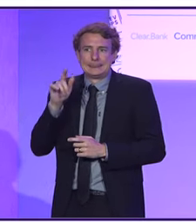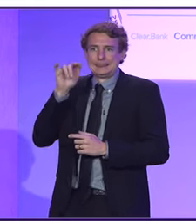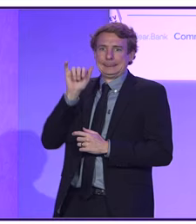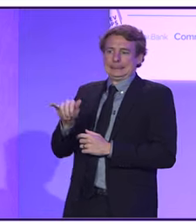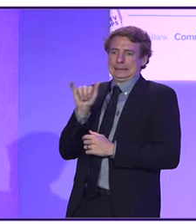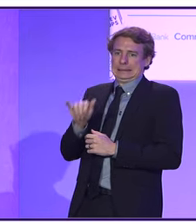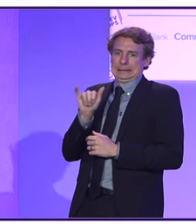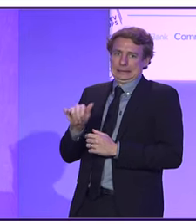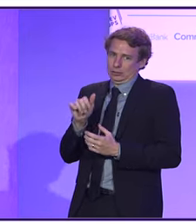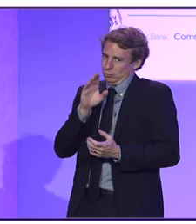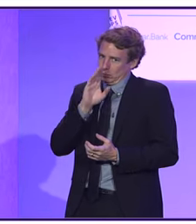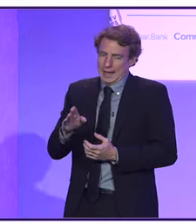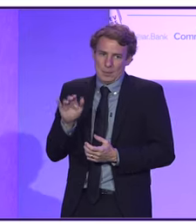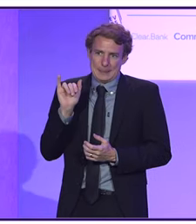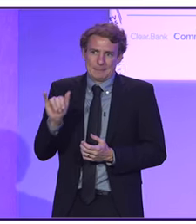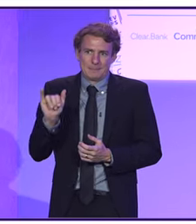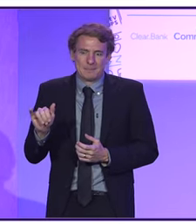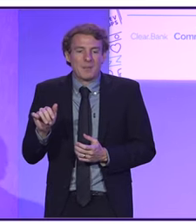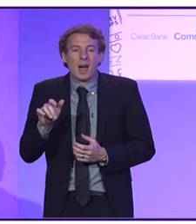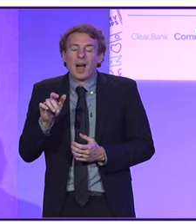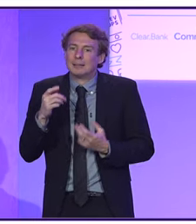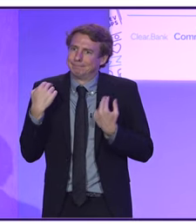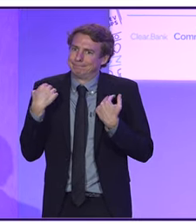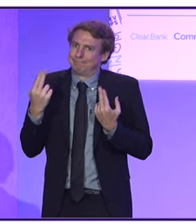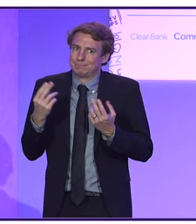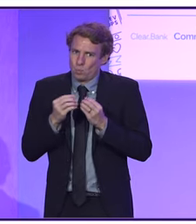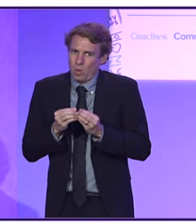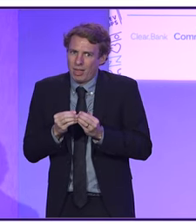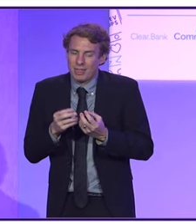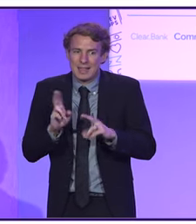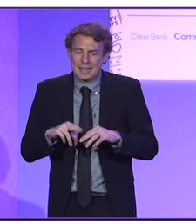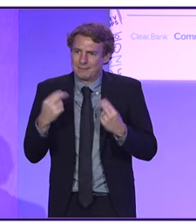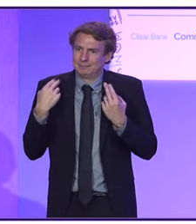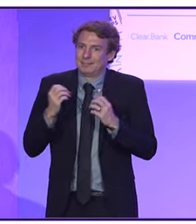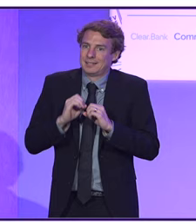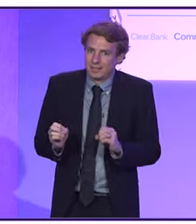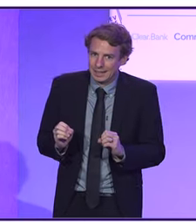that? Be that person. You'll be really annoying. They'll hate you in the short term, and then in the long term, they'll love you.